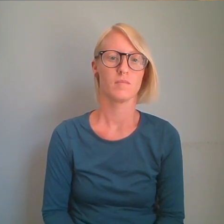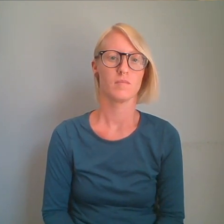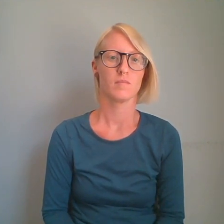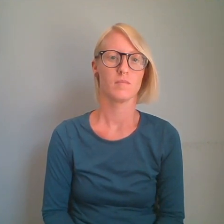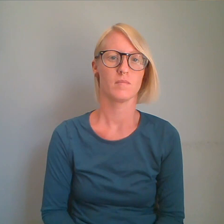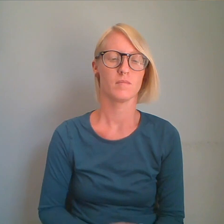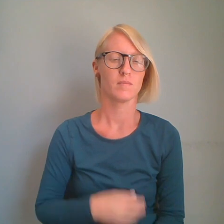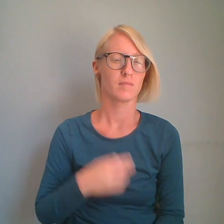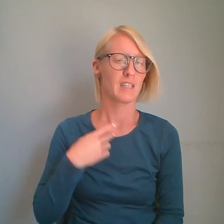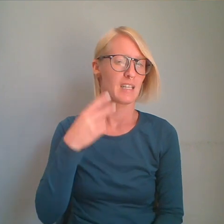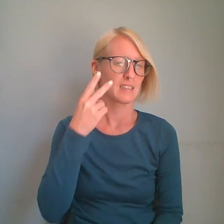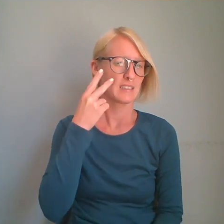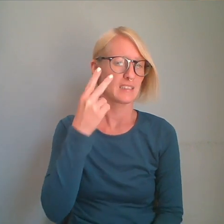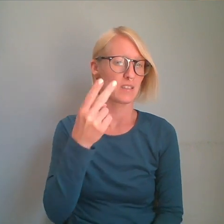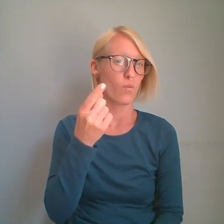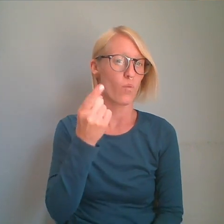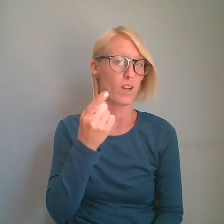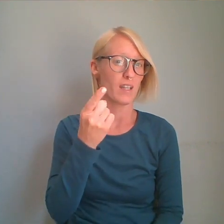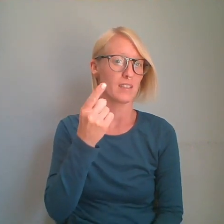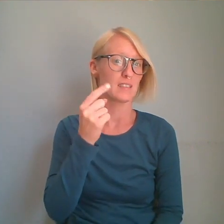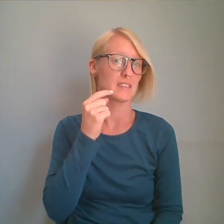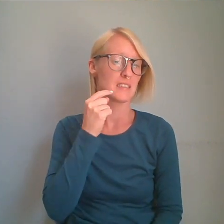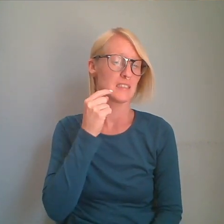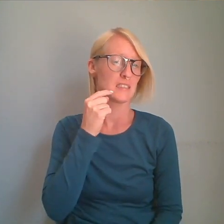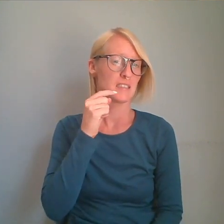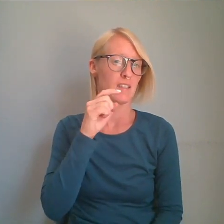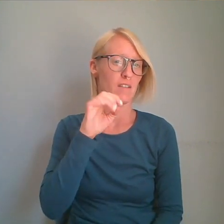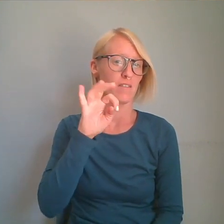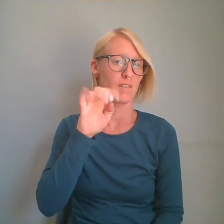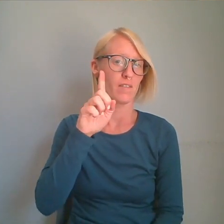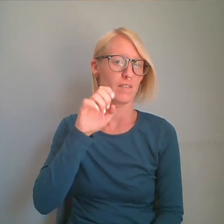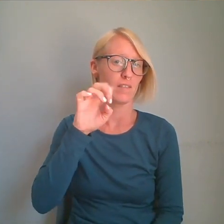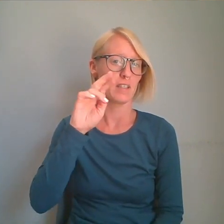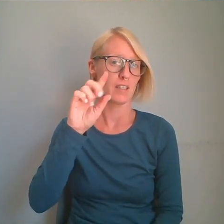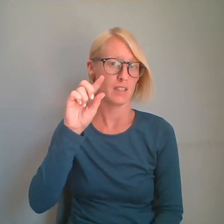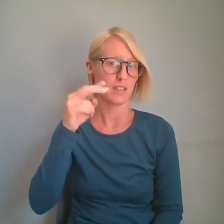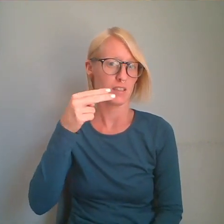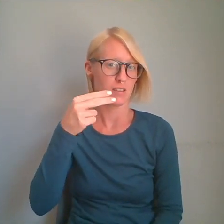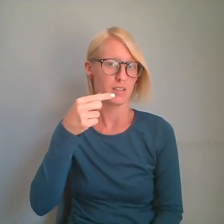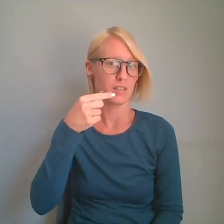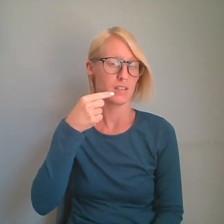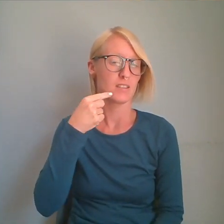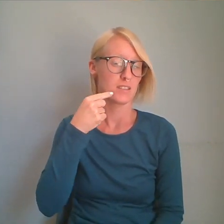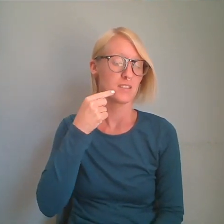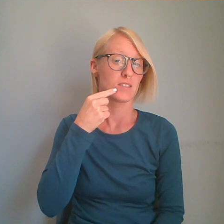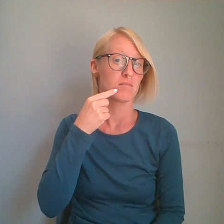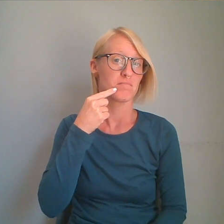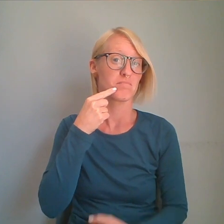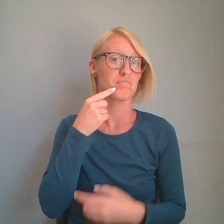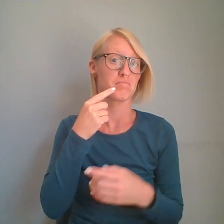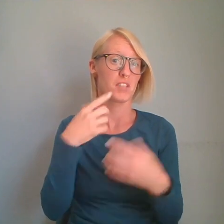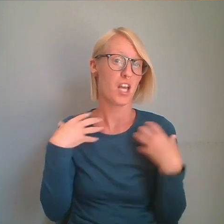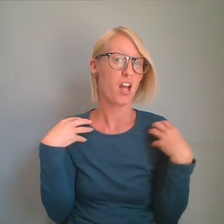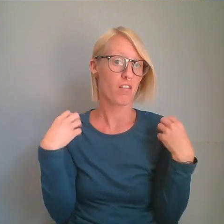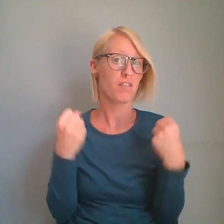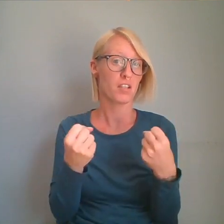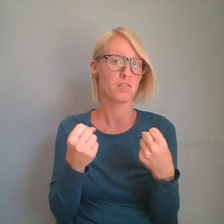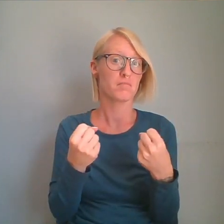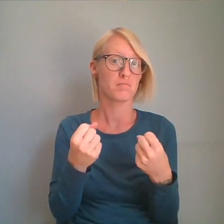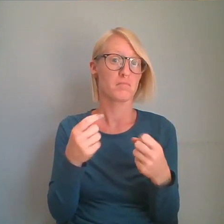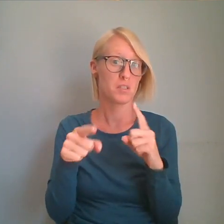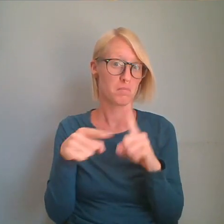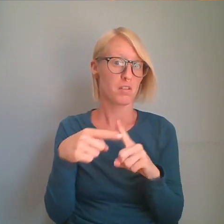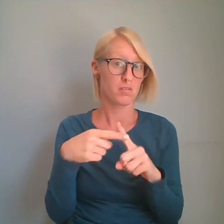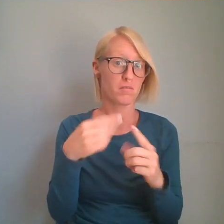I see you've had one filling, but it looks like it's still intact and it's very healthy, so it's good.